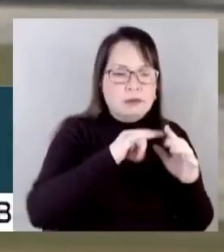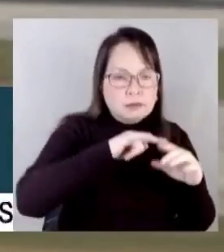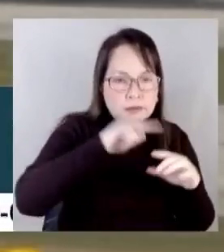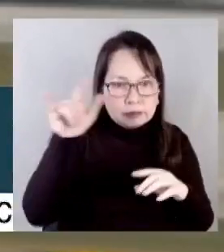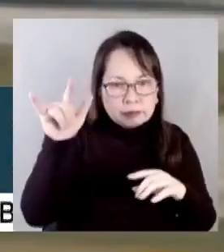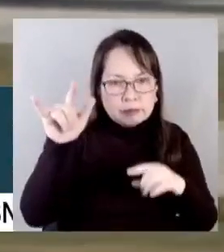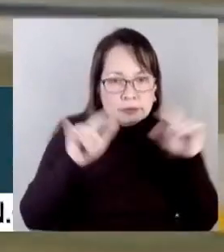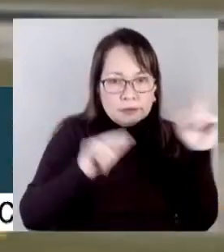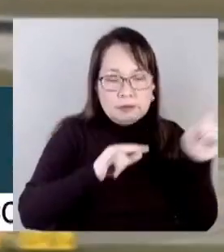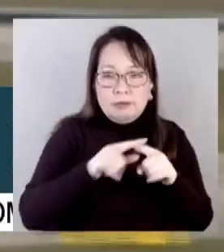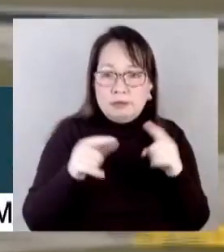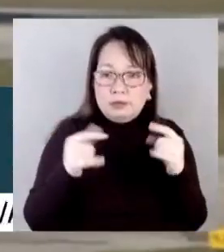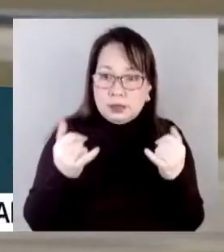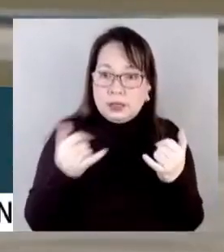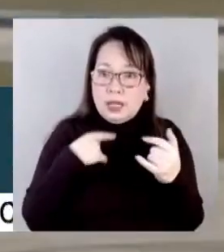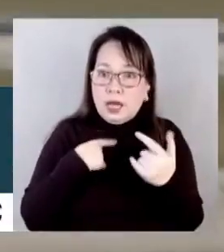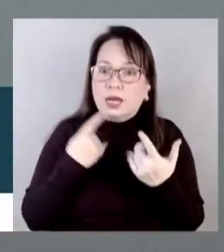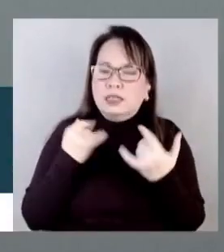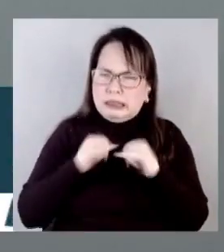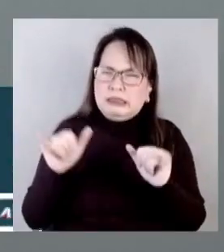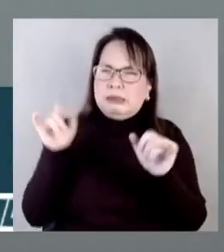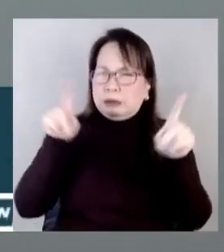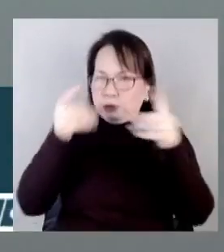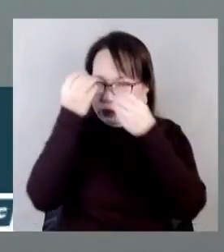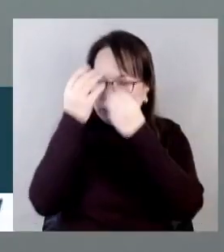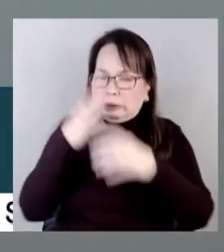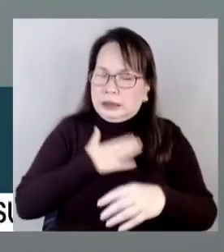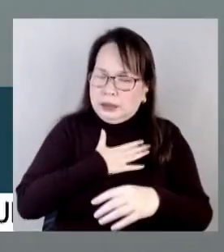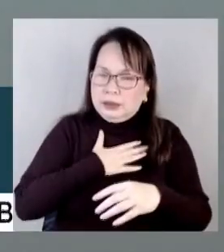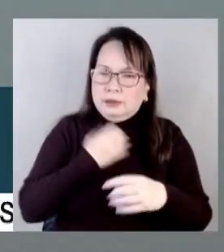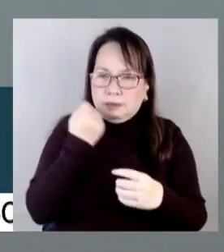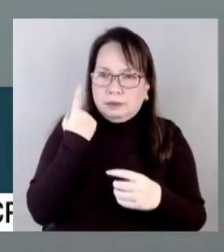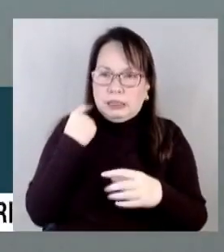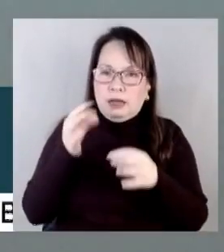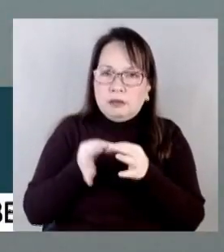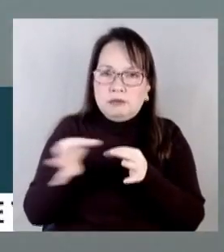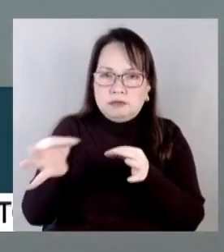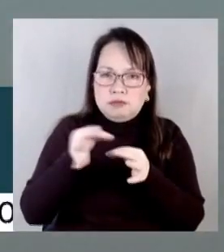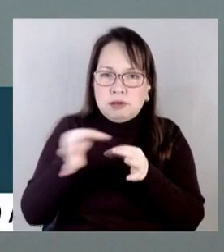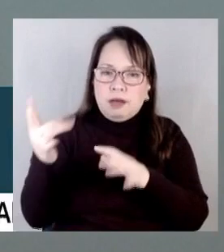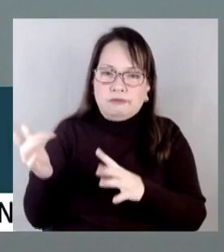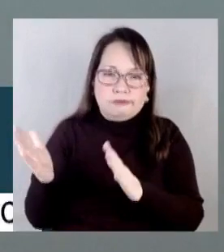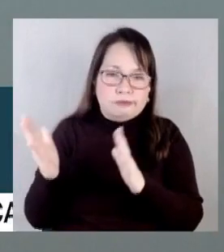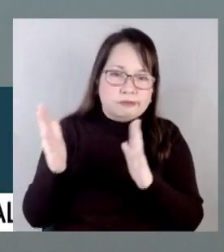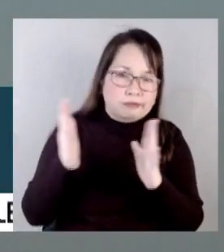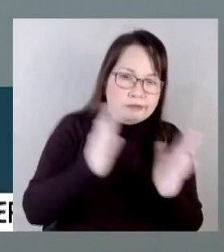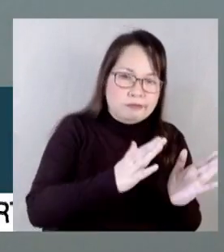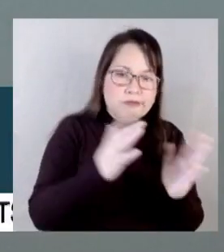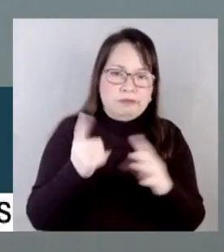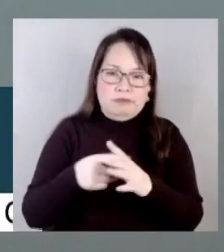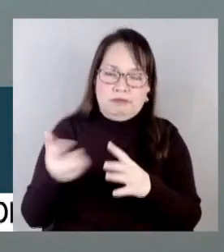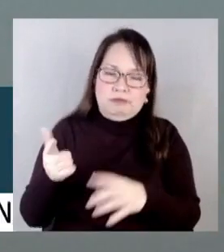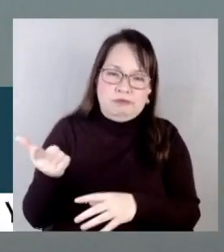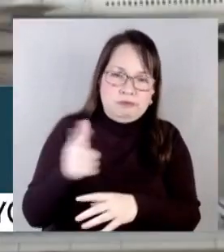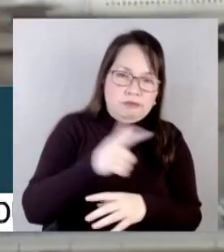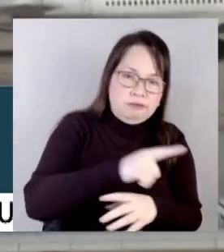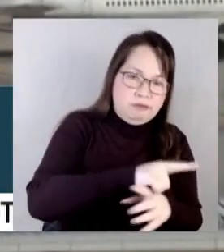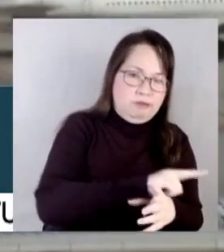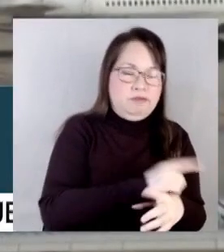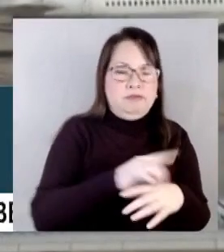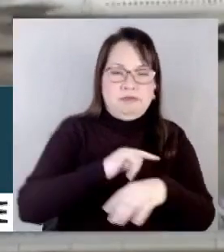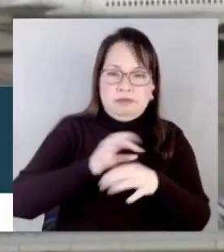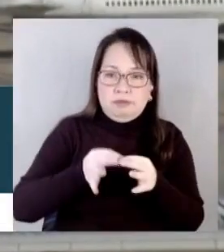were warning passengers of continued delays due to congestion and a domino effect of the delays and cancellations. Most major airlines,